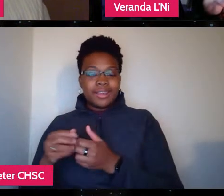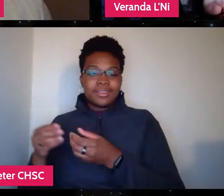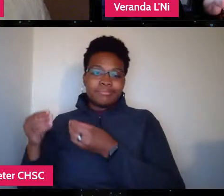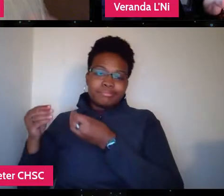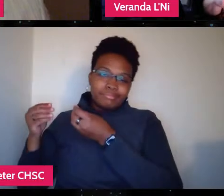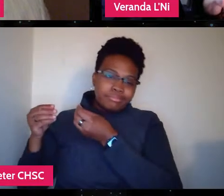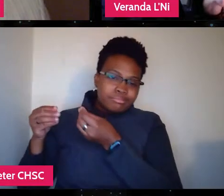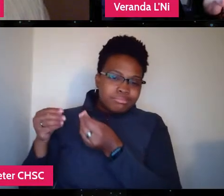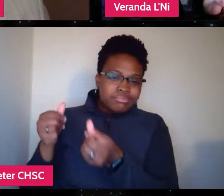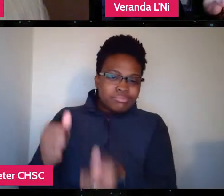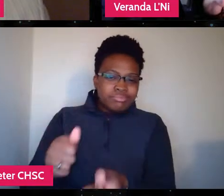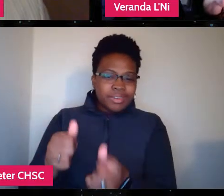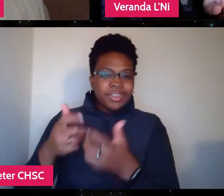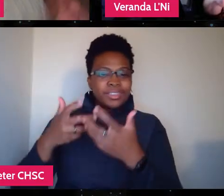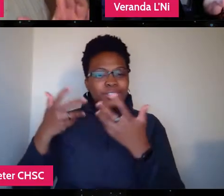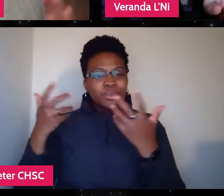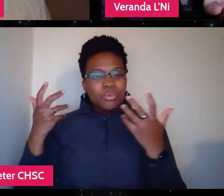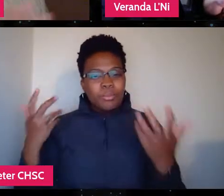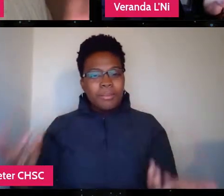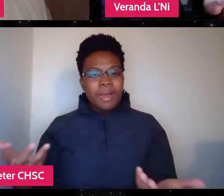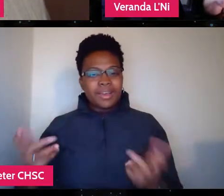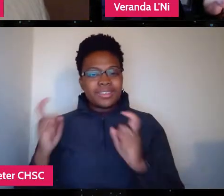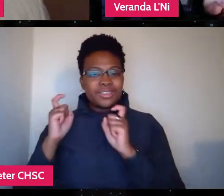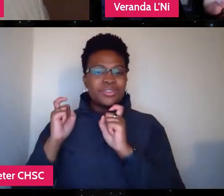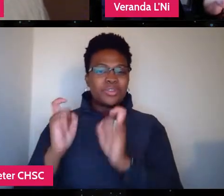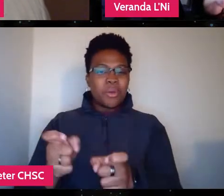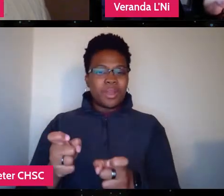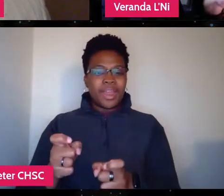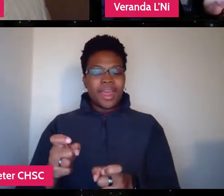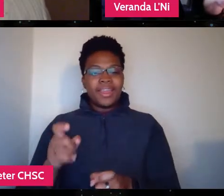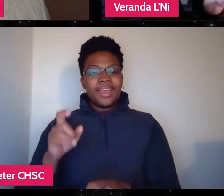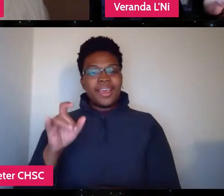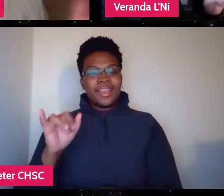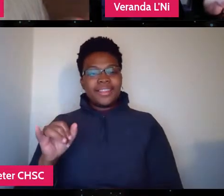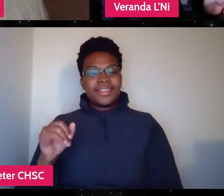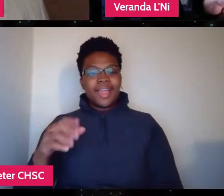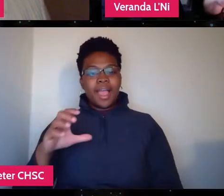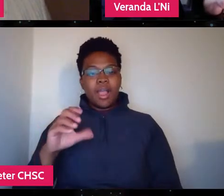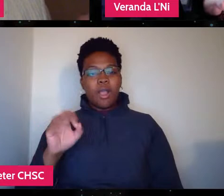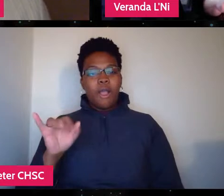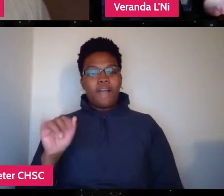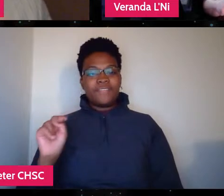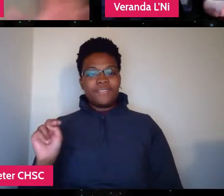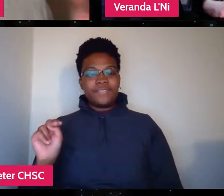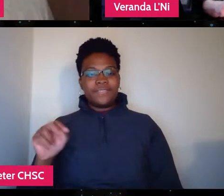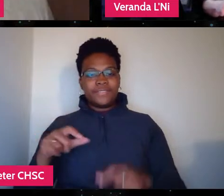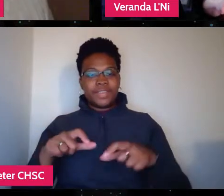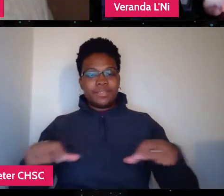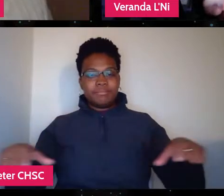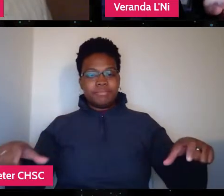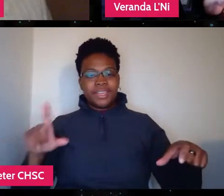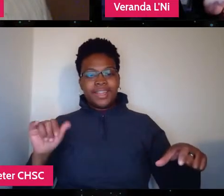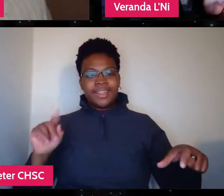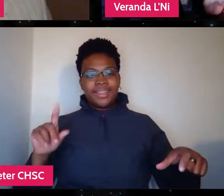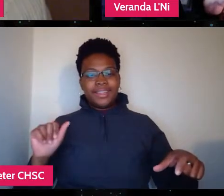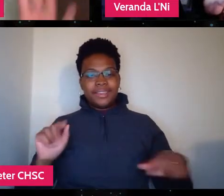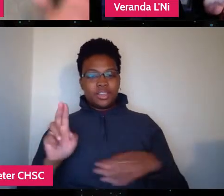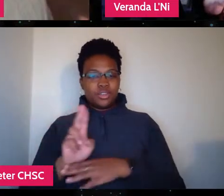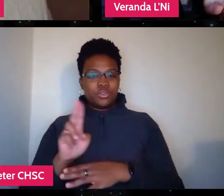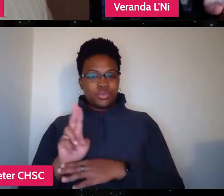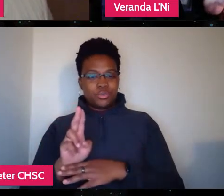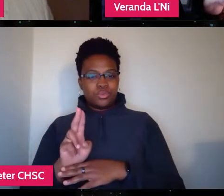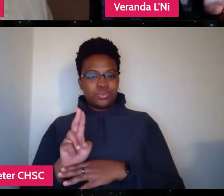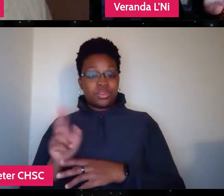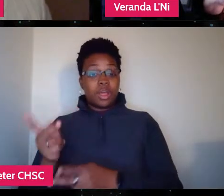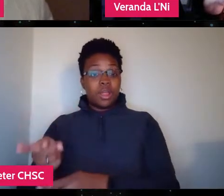so much, you know, like the coffin that Linda Evans uses was loaned to us by the